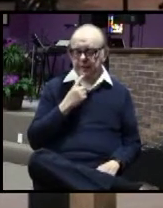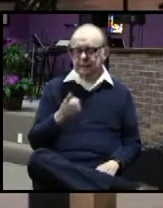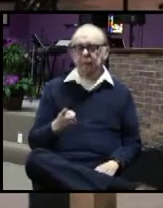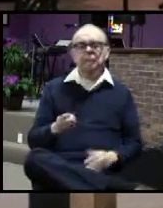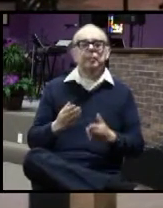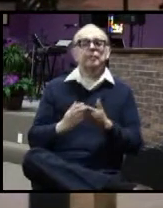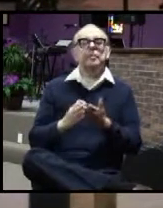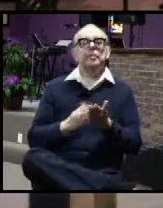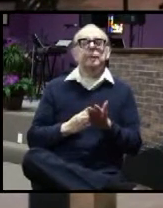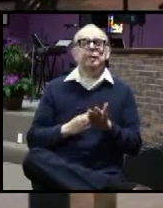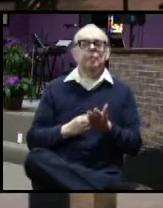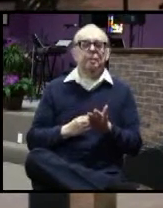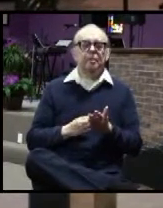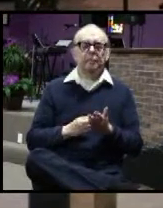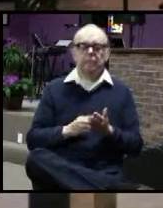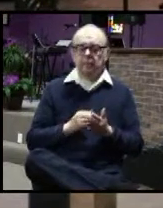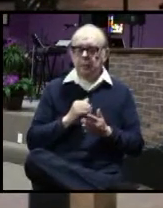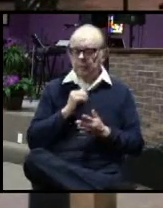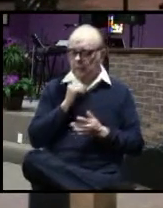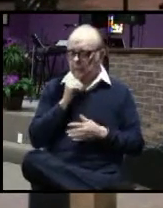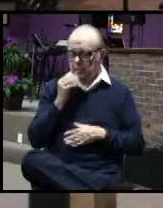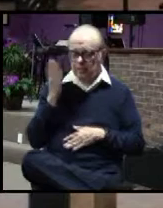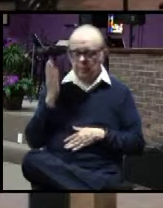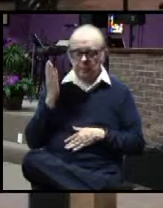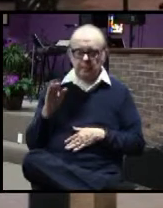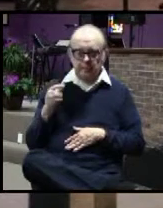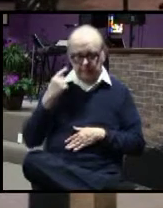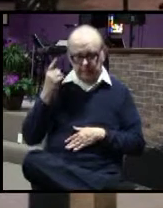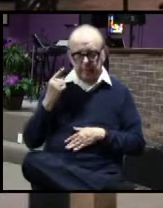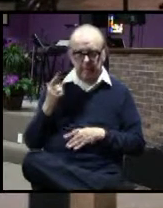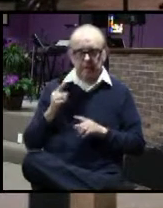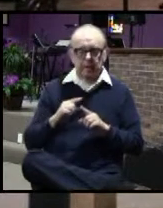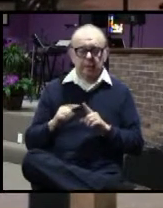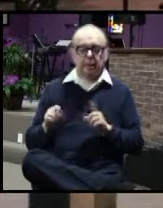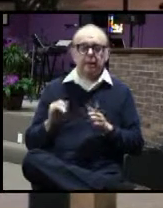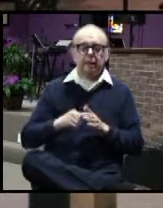by. Don't never think that God don't love you, for he do.